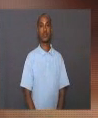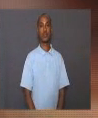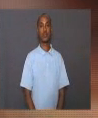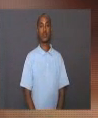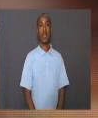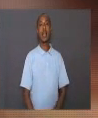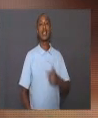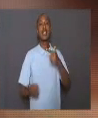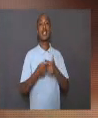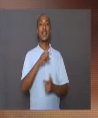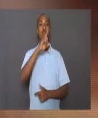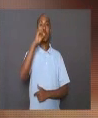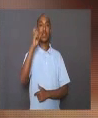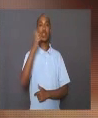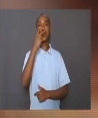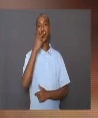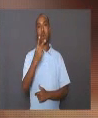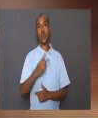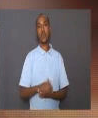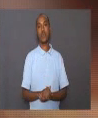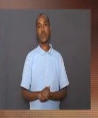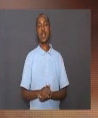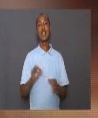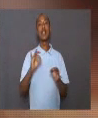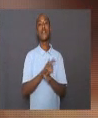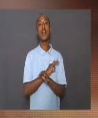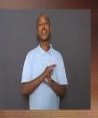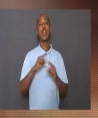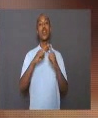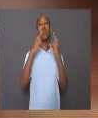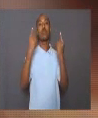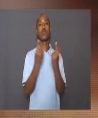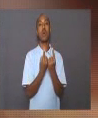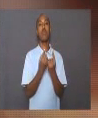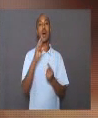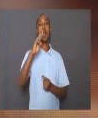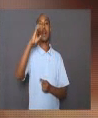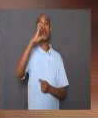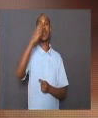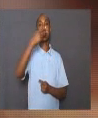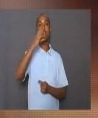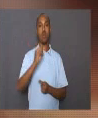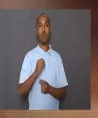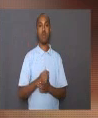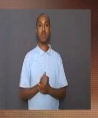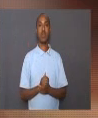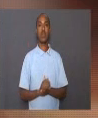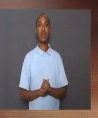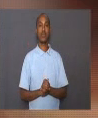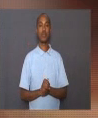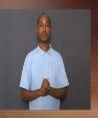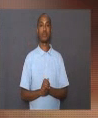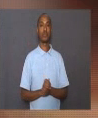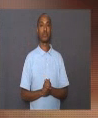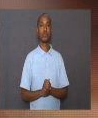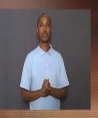As the second question will show, the functional group of aldehydes is